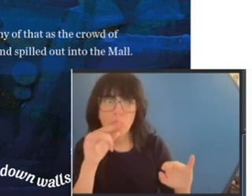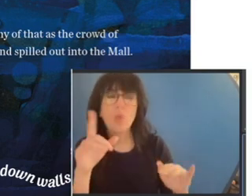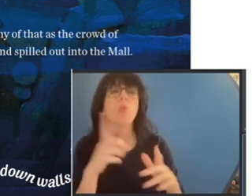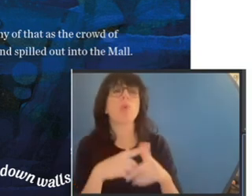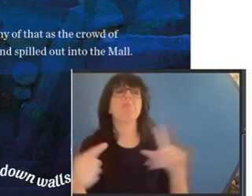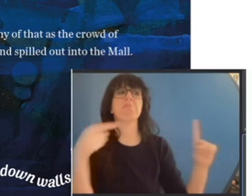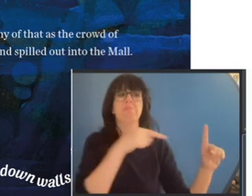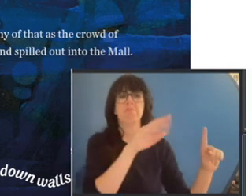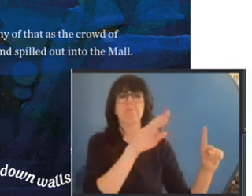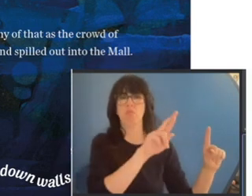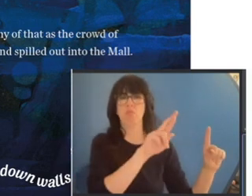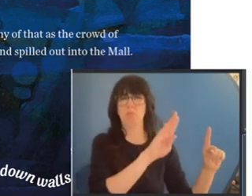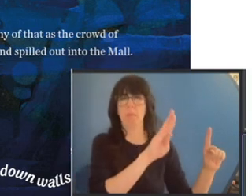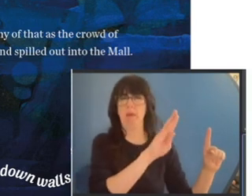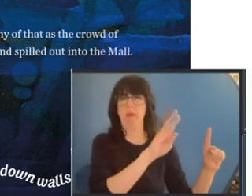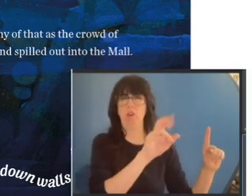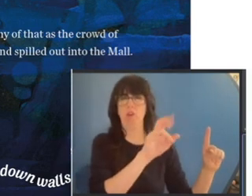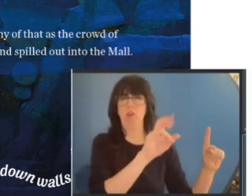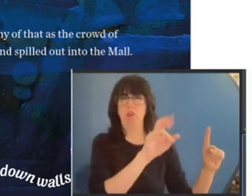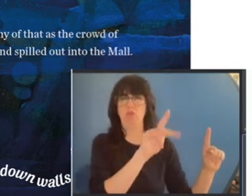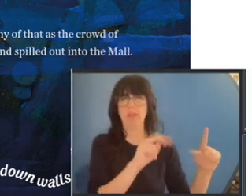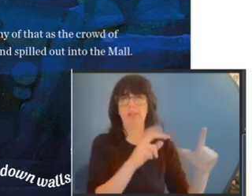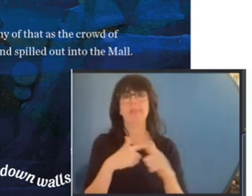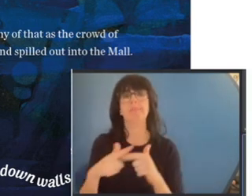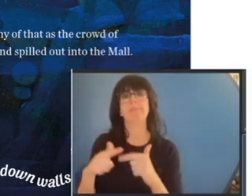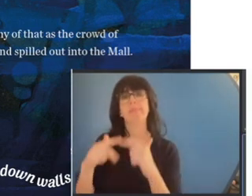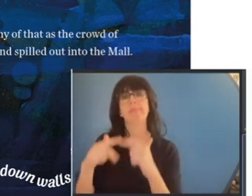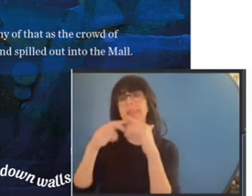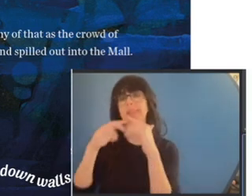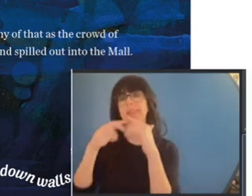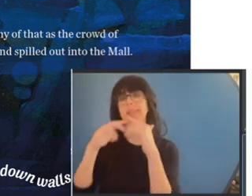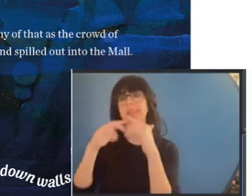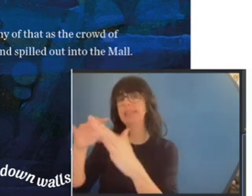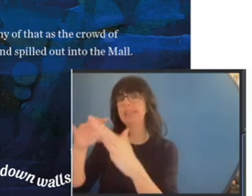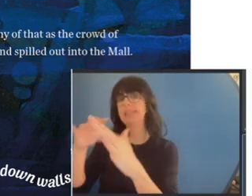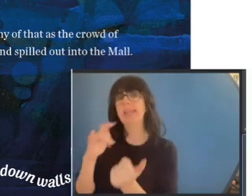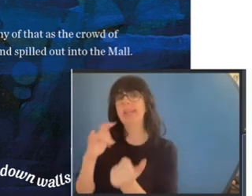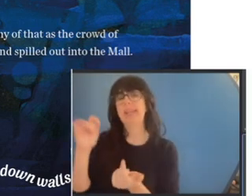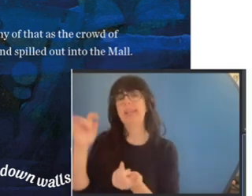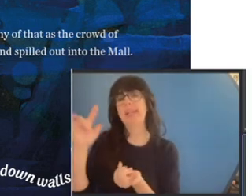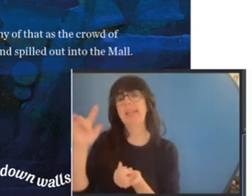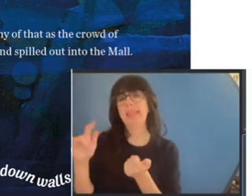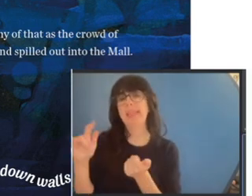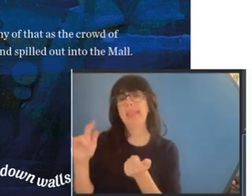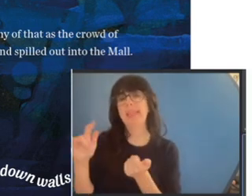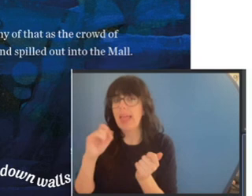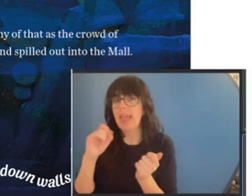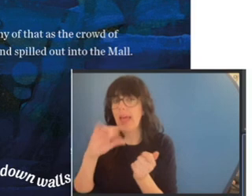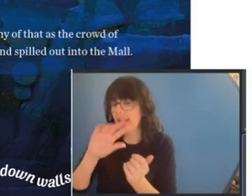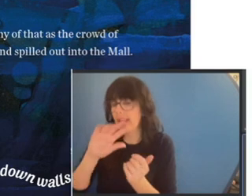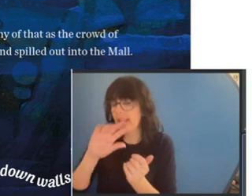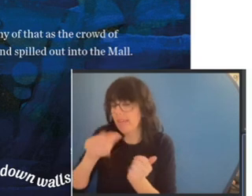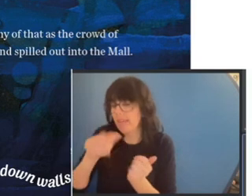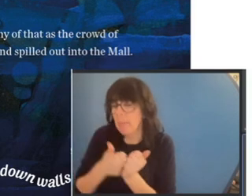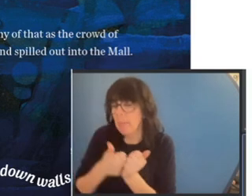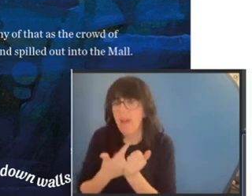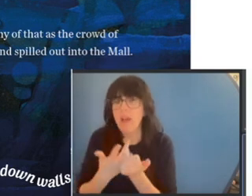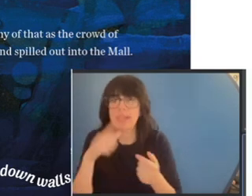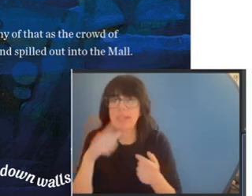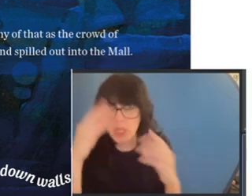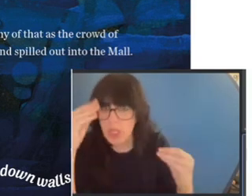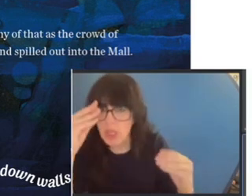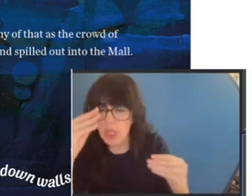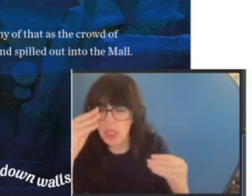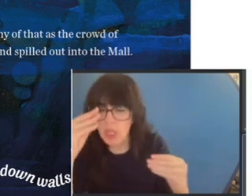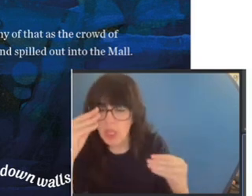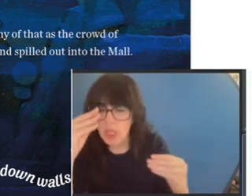light of mine from behind the scenes. Bayard did not have time to think about any of that as the crowd of marchers arrived